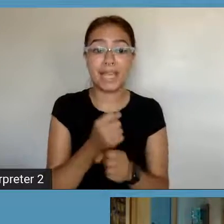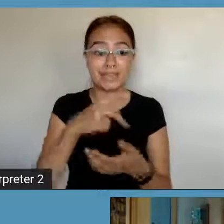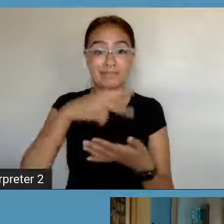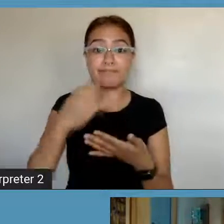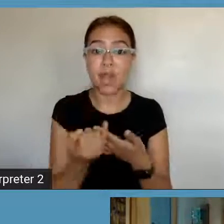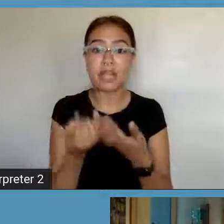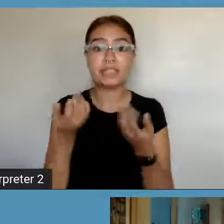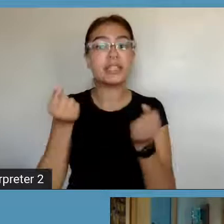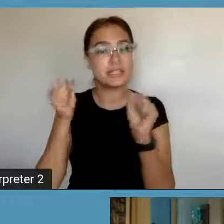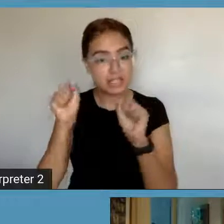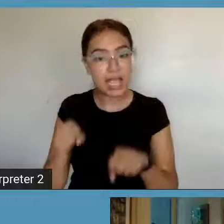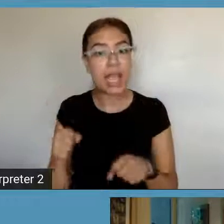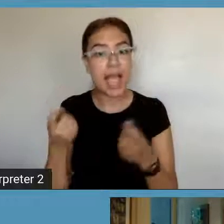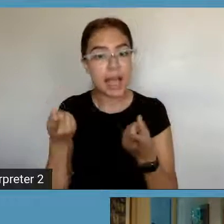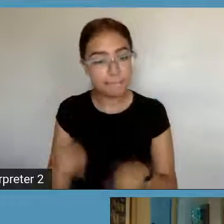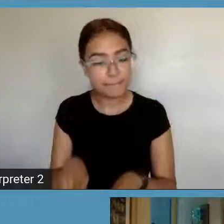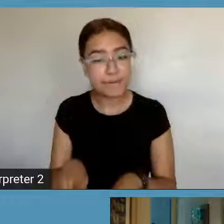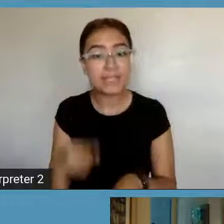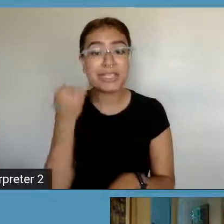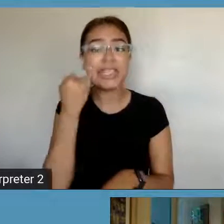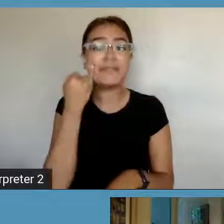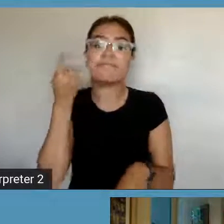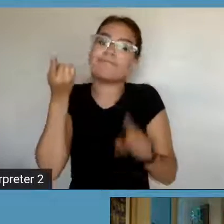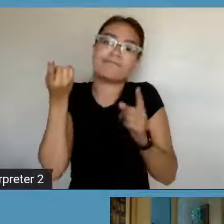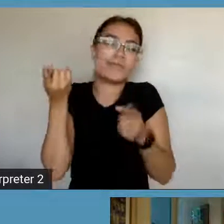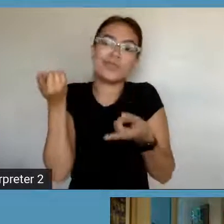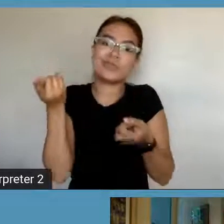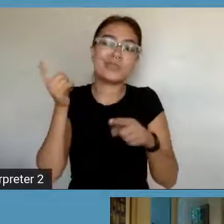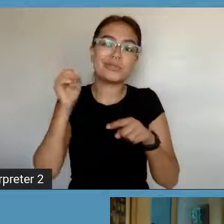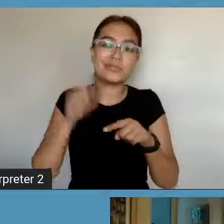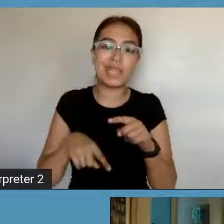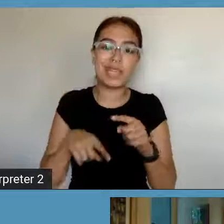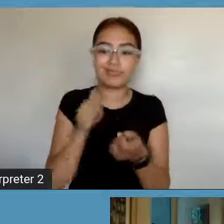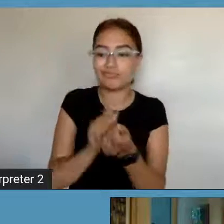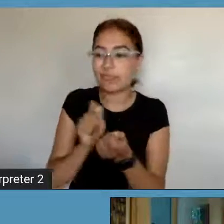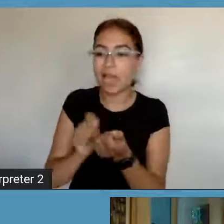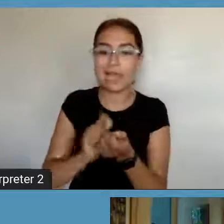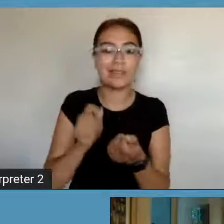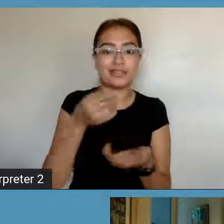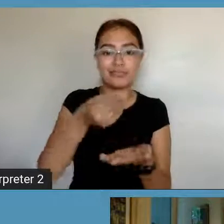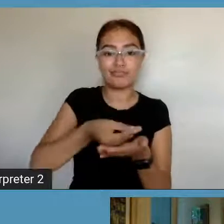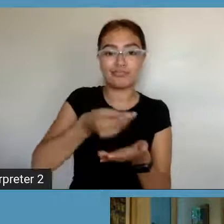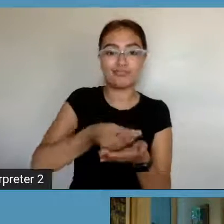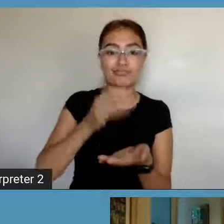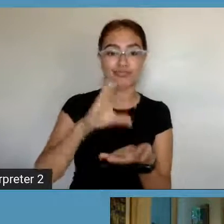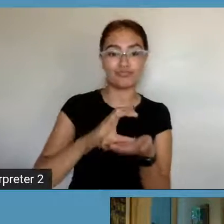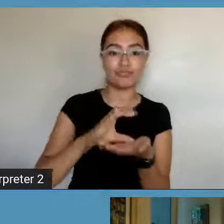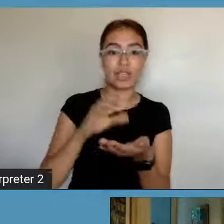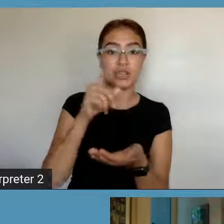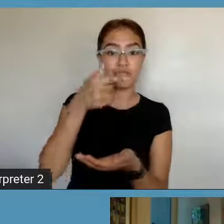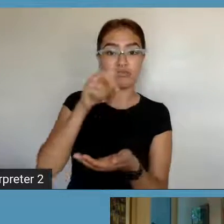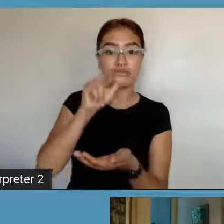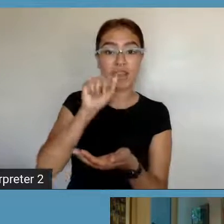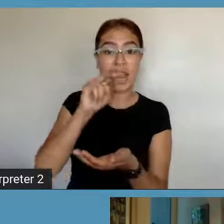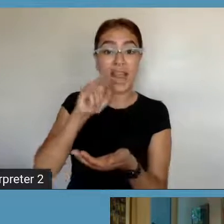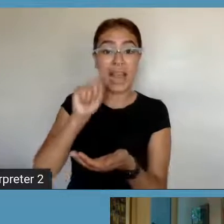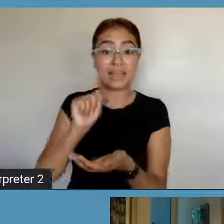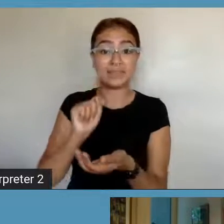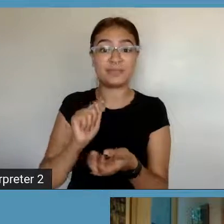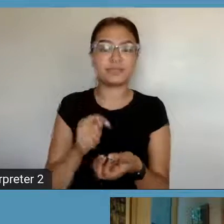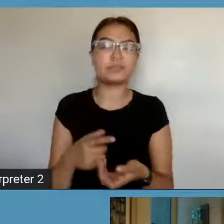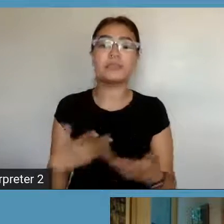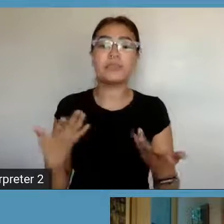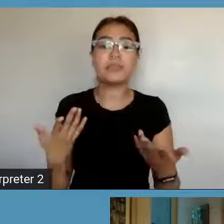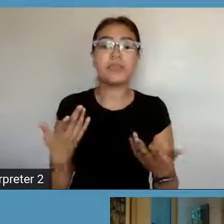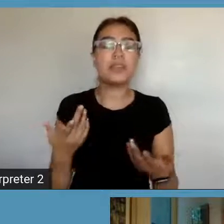so if you're not fortunate enough to write a grant like that, that you can go, you know, as universities, we